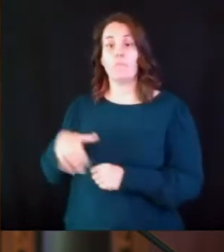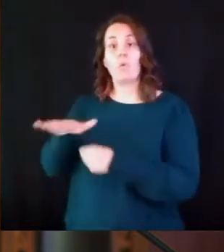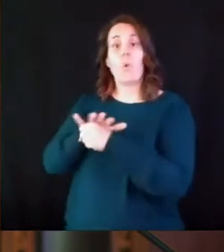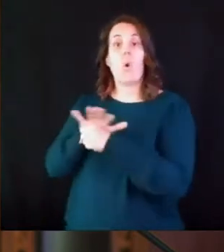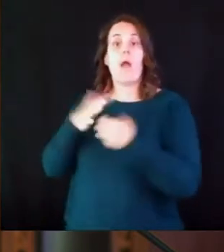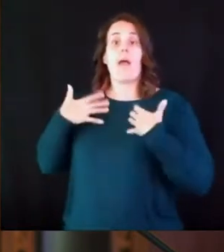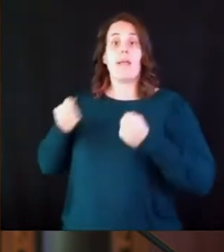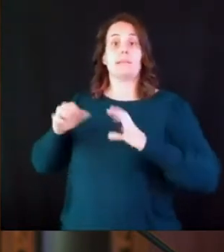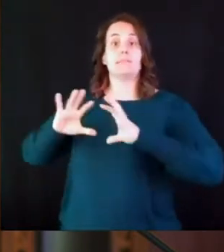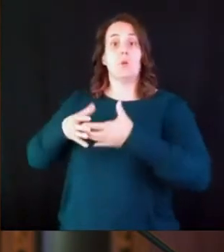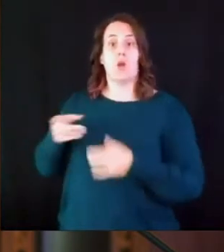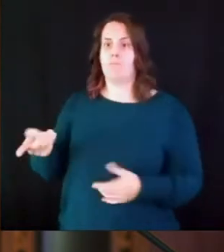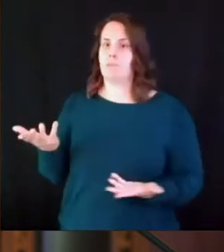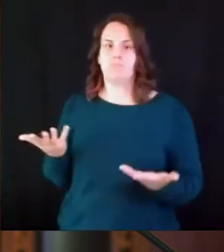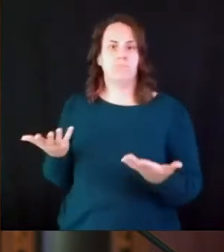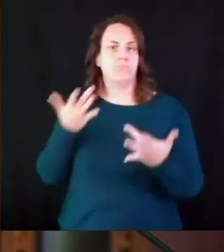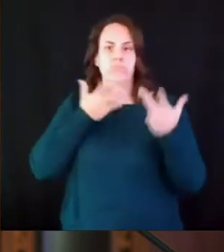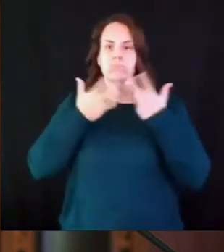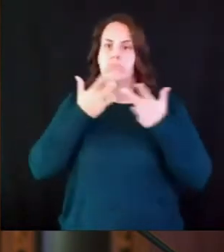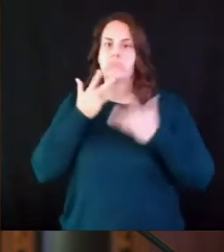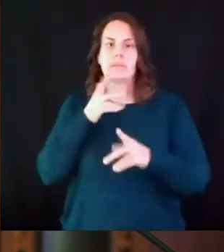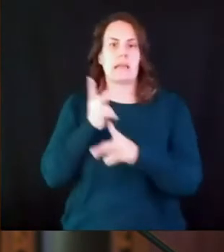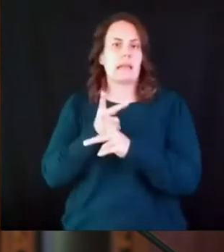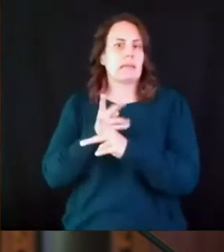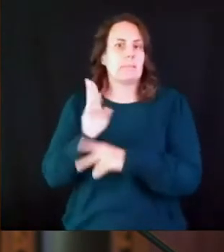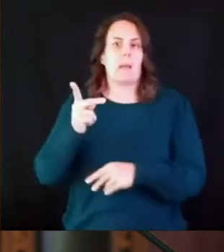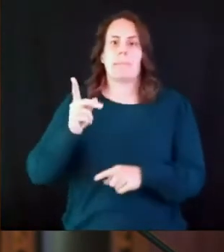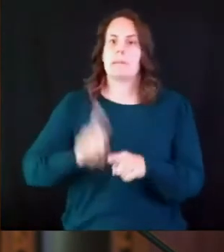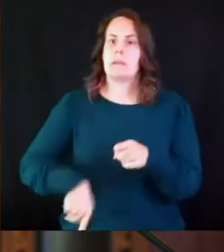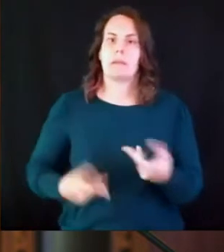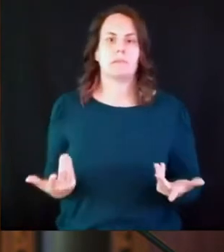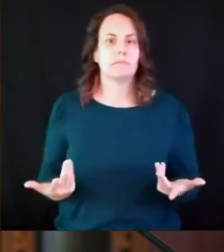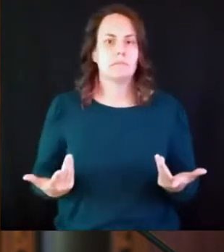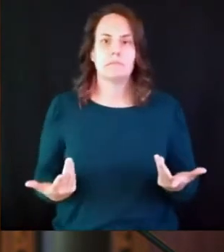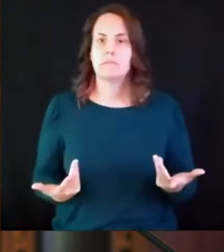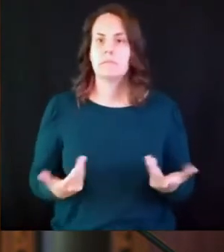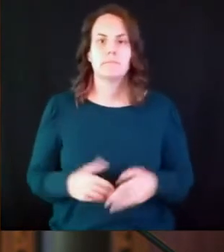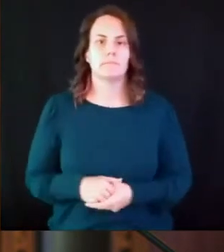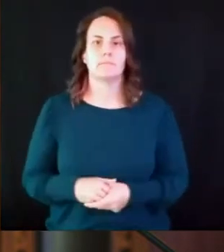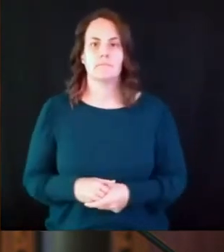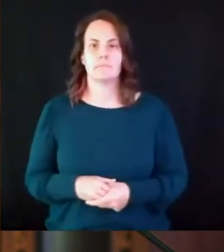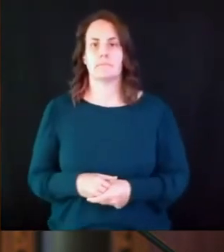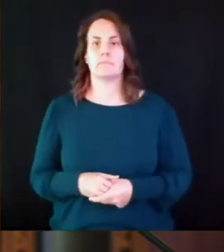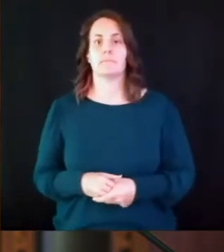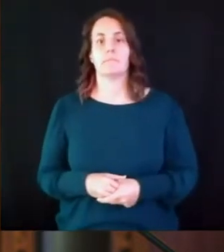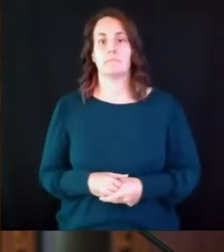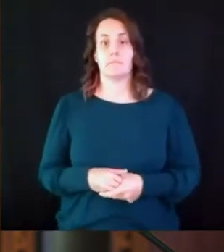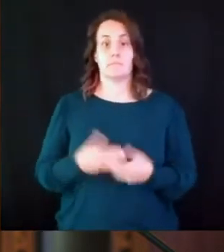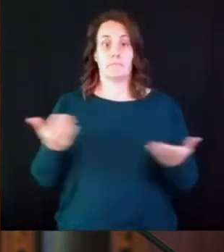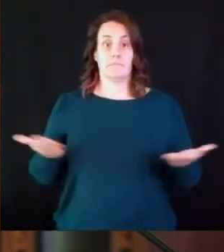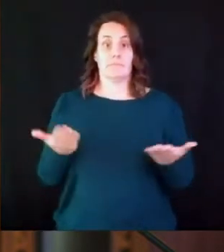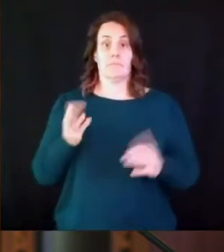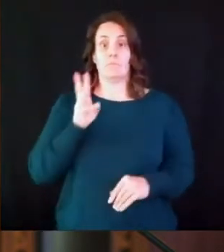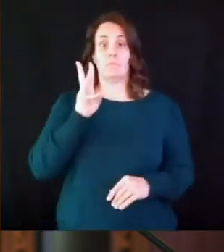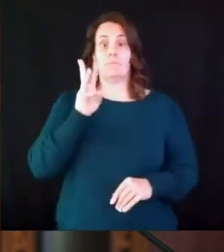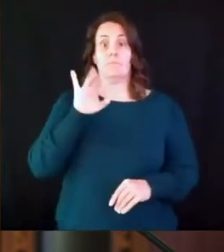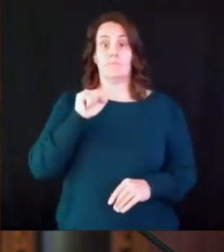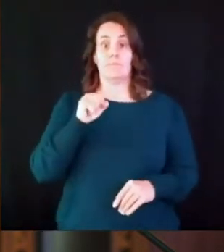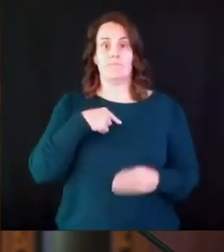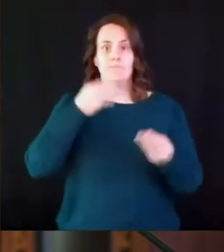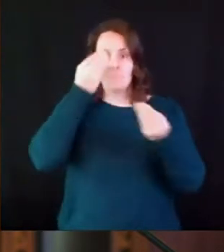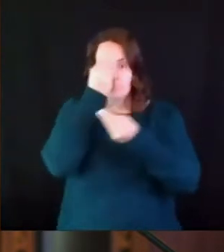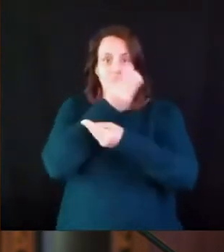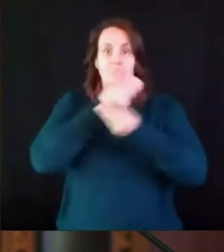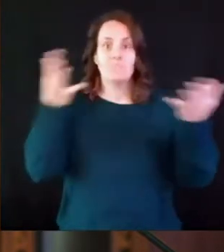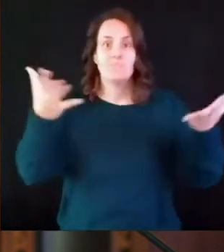posted another hiring announcement for contact tracers, but it will take time before these new hires are in place and able to assist.